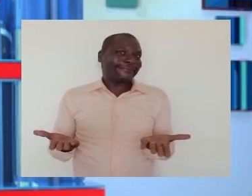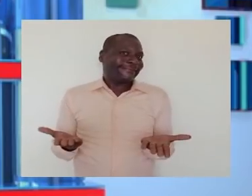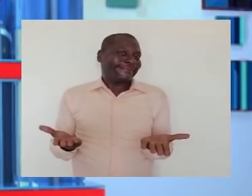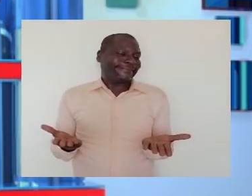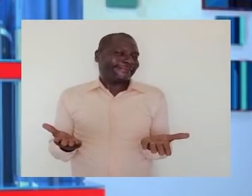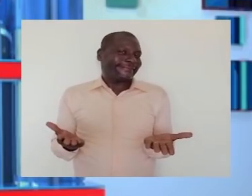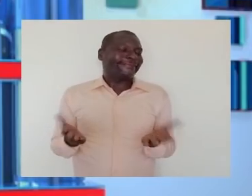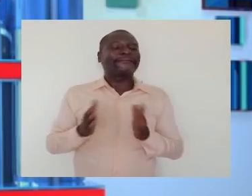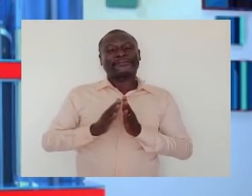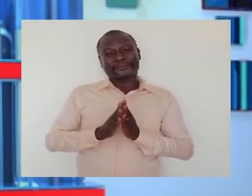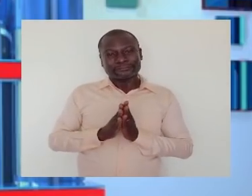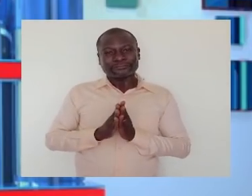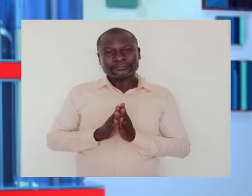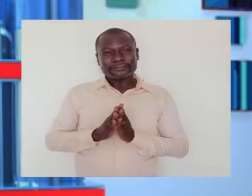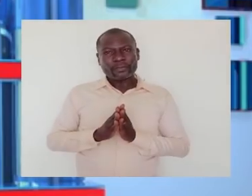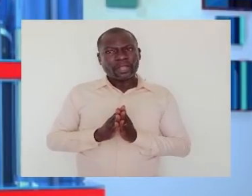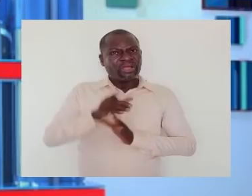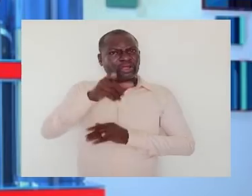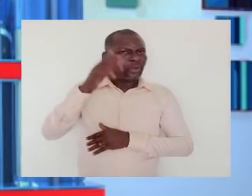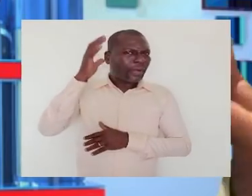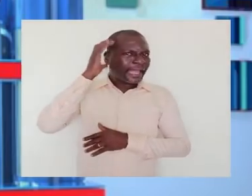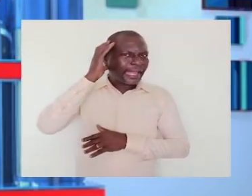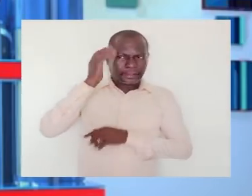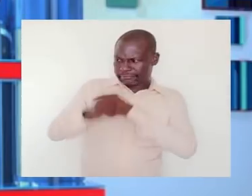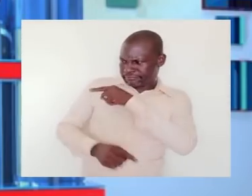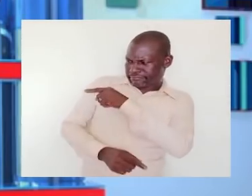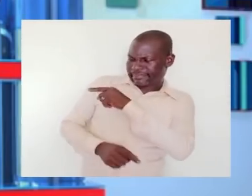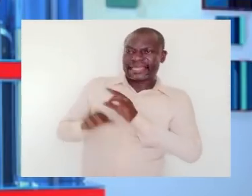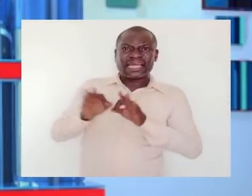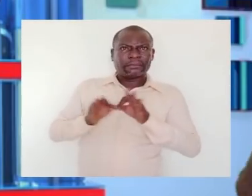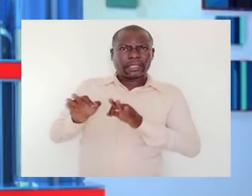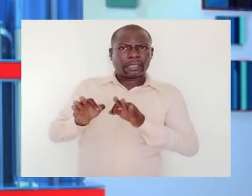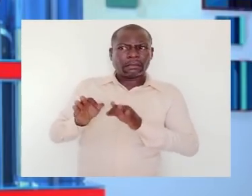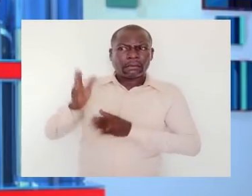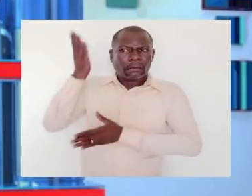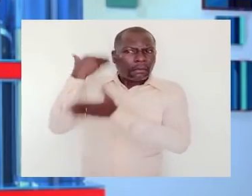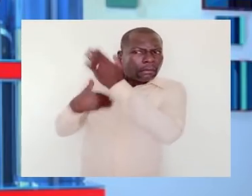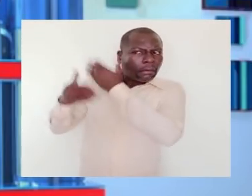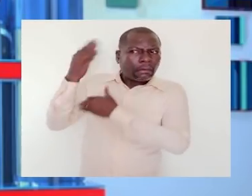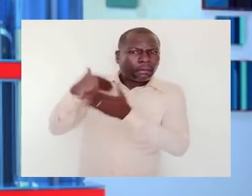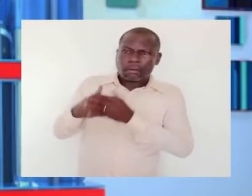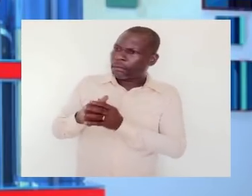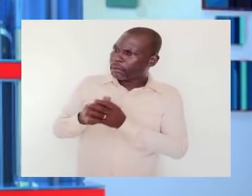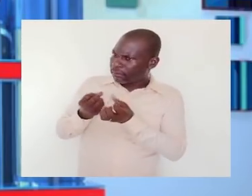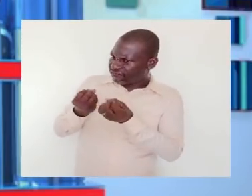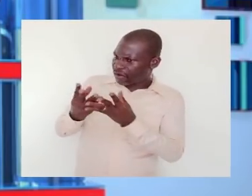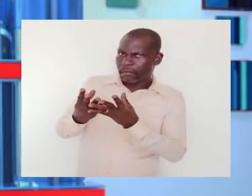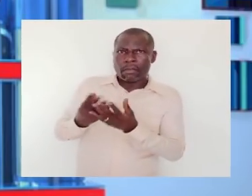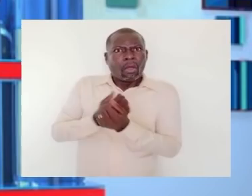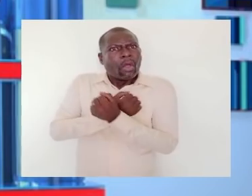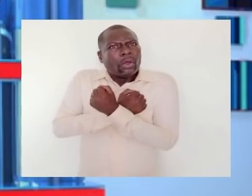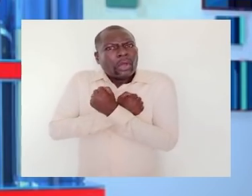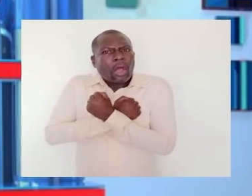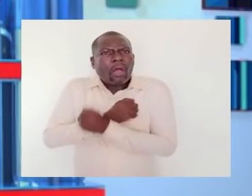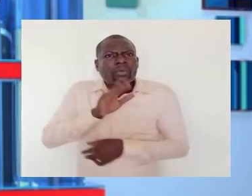Yesu ye ye dine chi, ni nchila chile niye. Mwante sa kaneno, wakacha tutefone se. Do